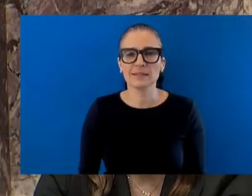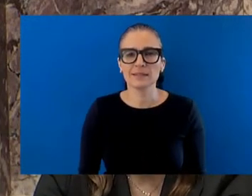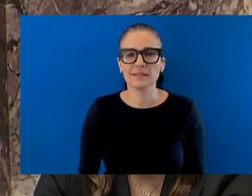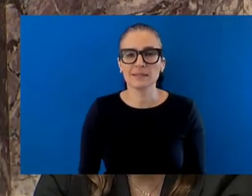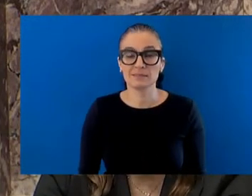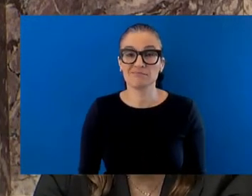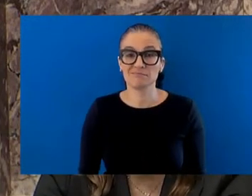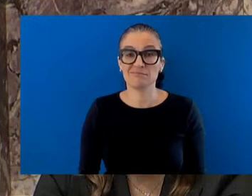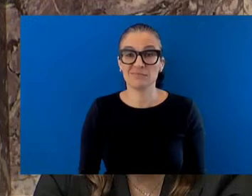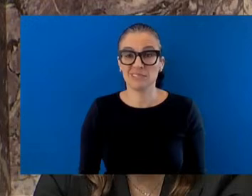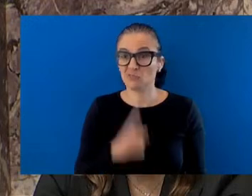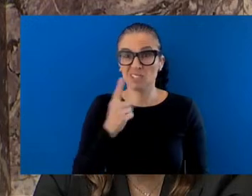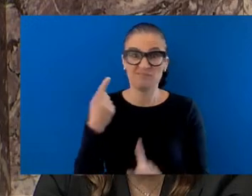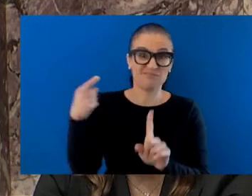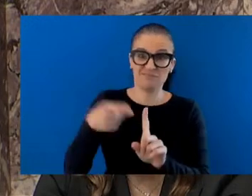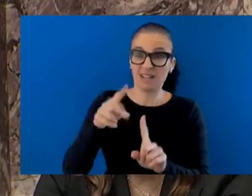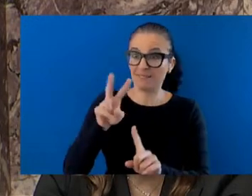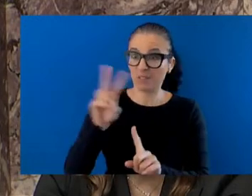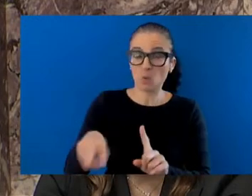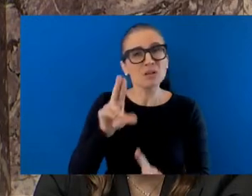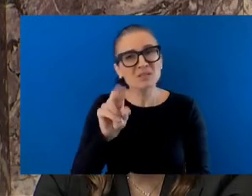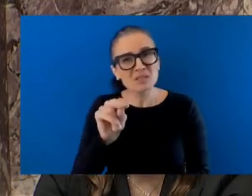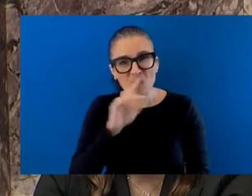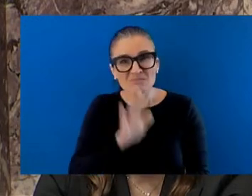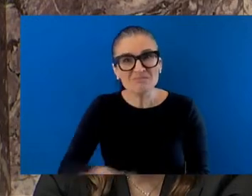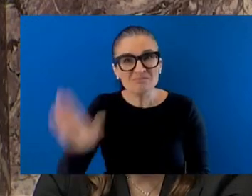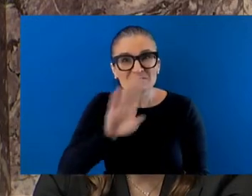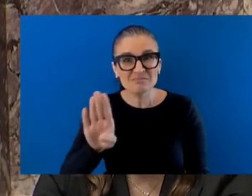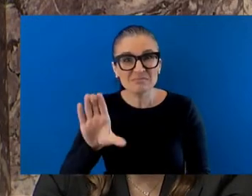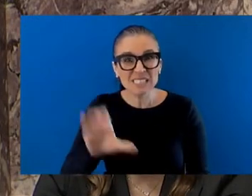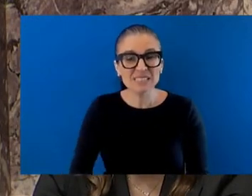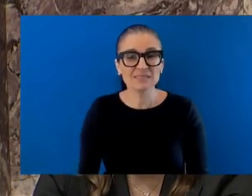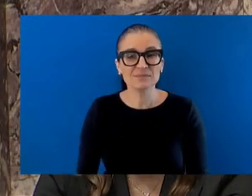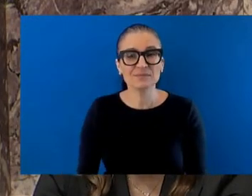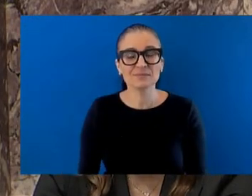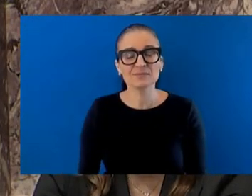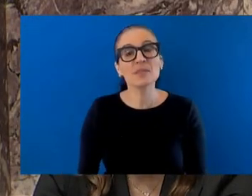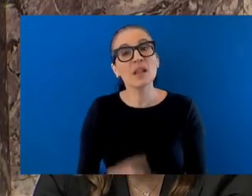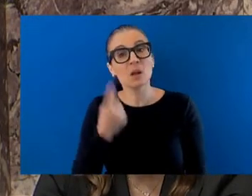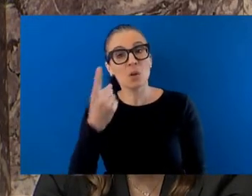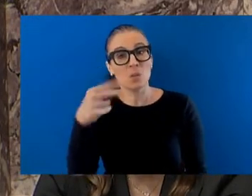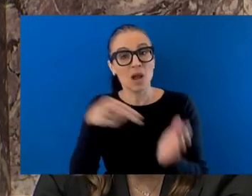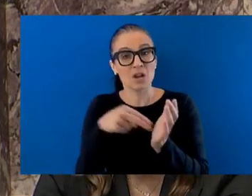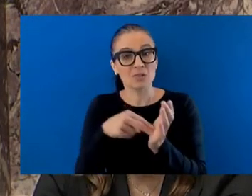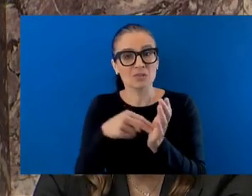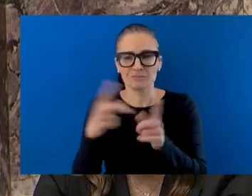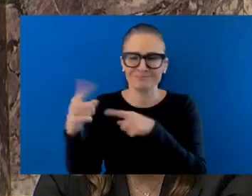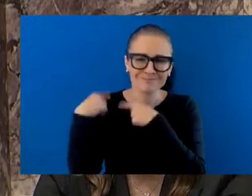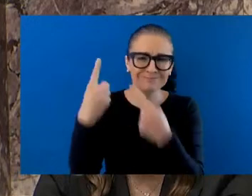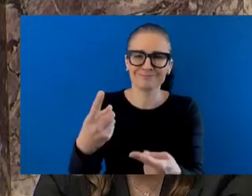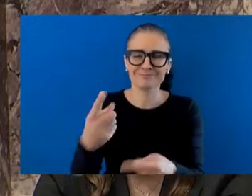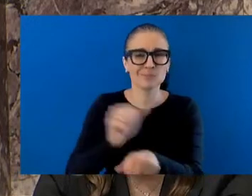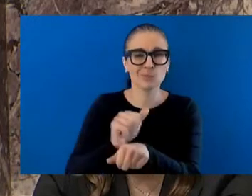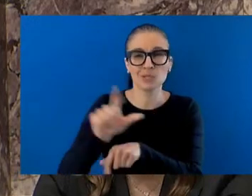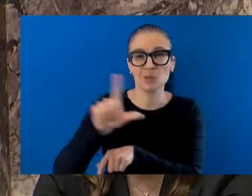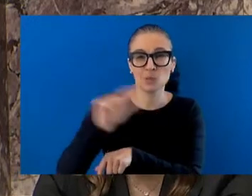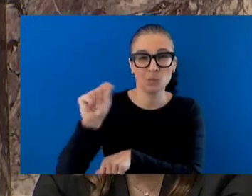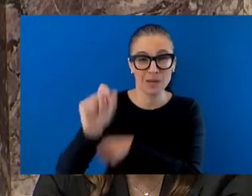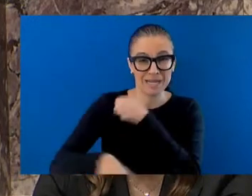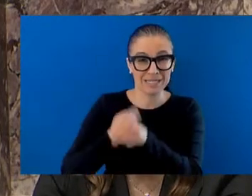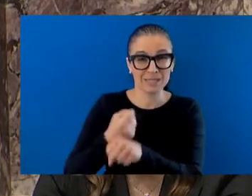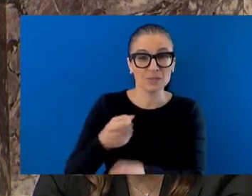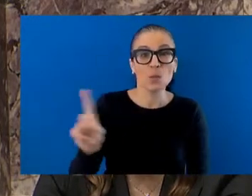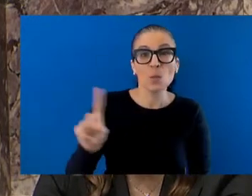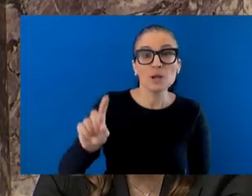20 years at Shuswap Lake Hospital, wrote to the Premier a month ago. He